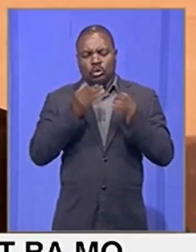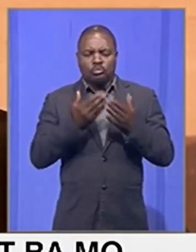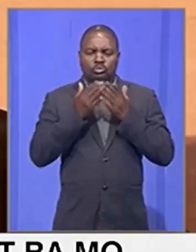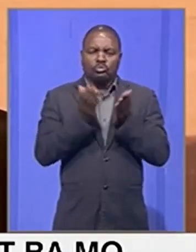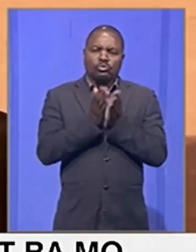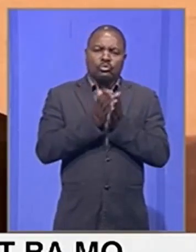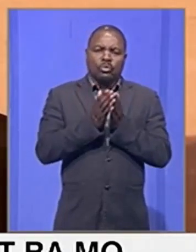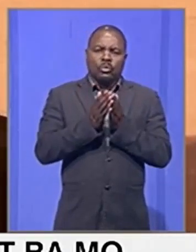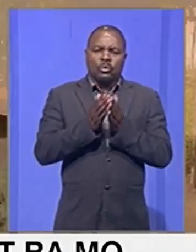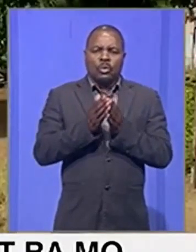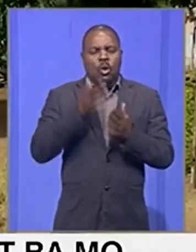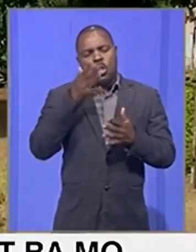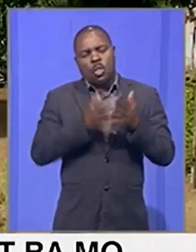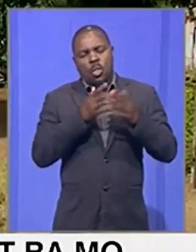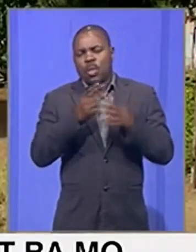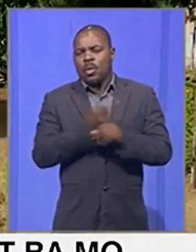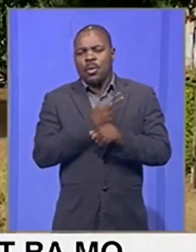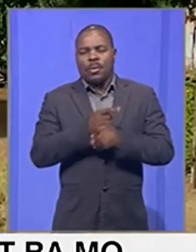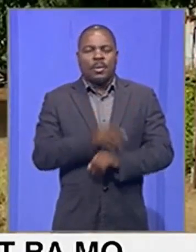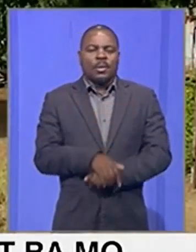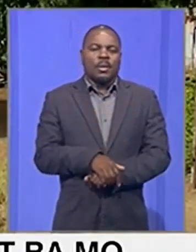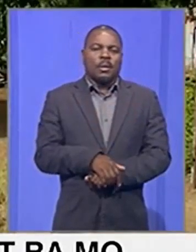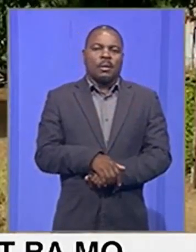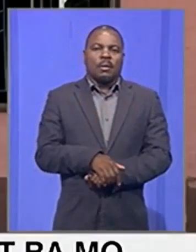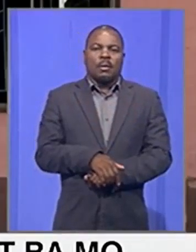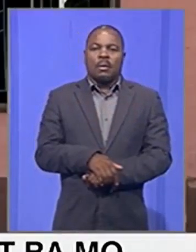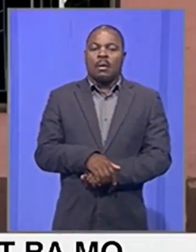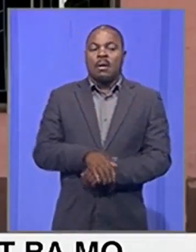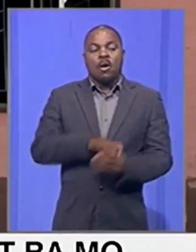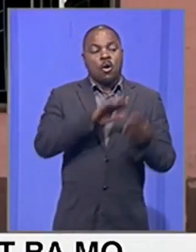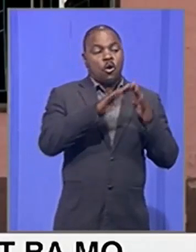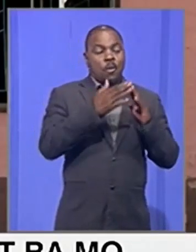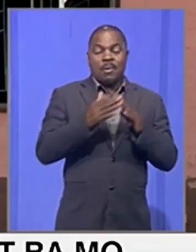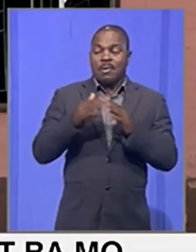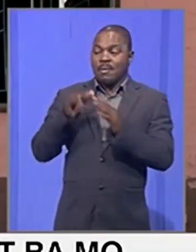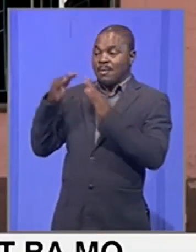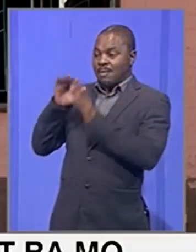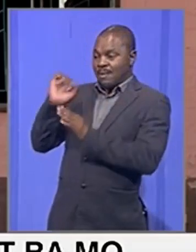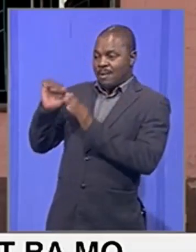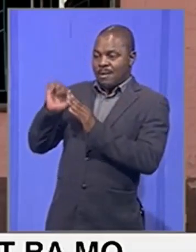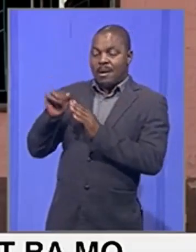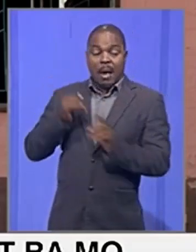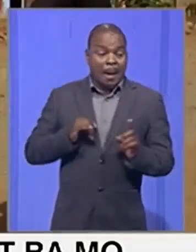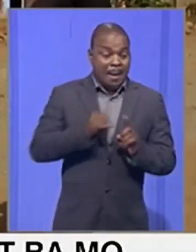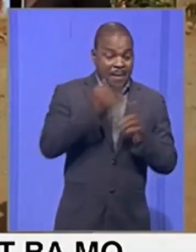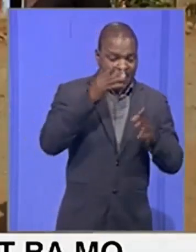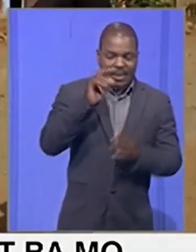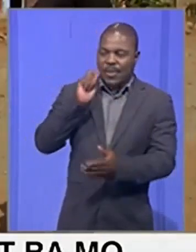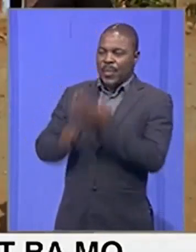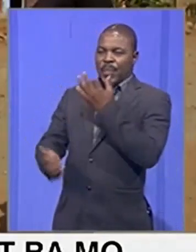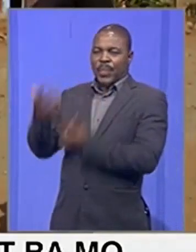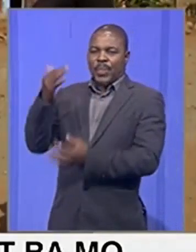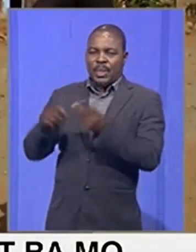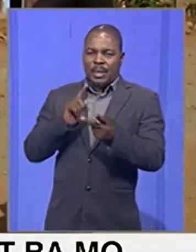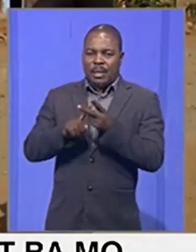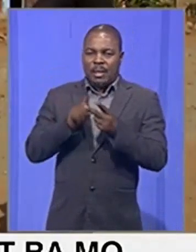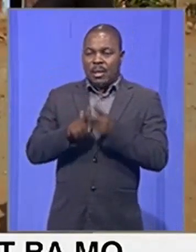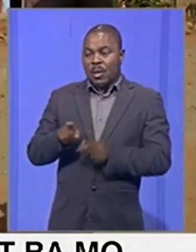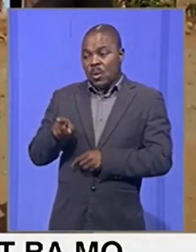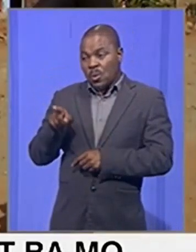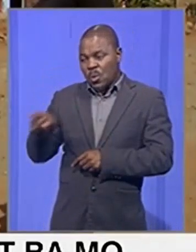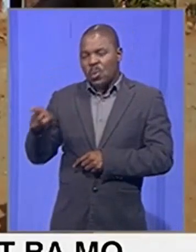him personally face to face, just give me a reason why In the first place, our boy was not